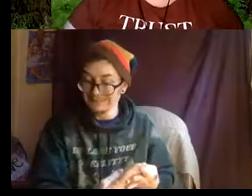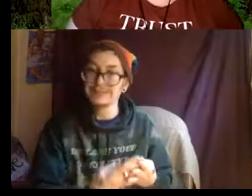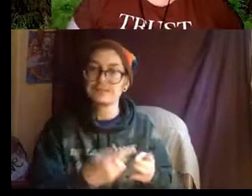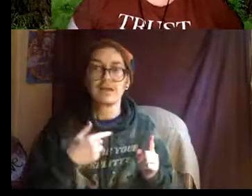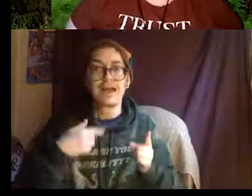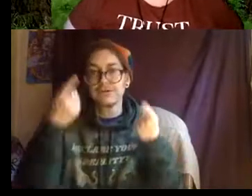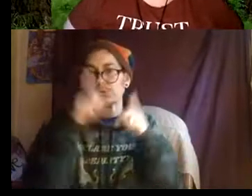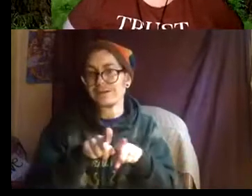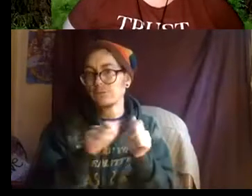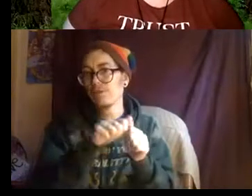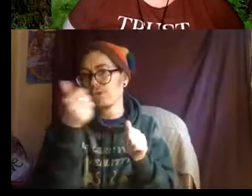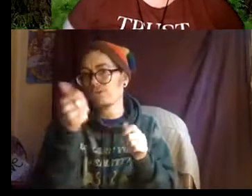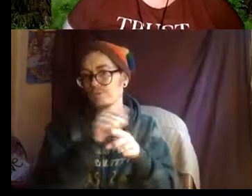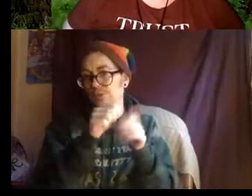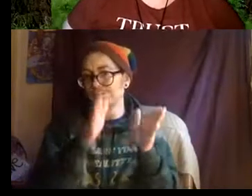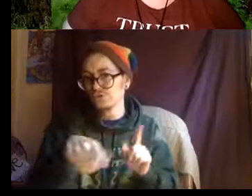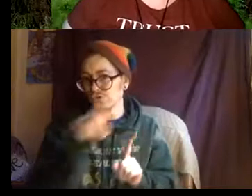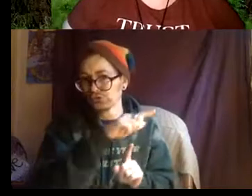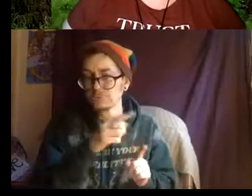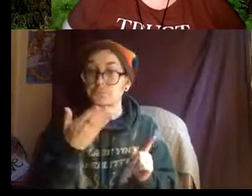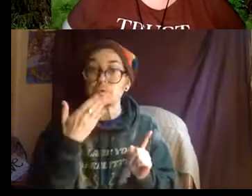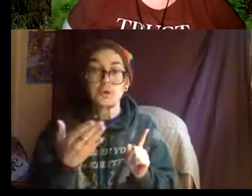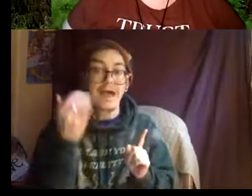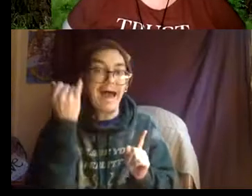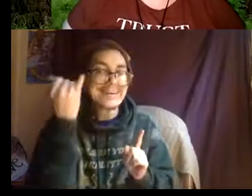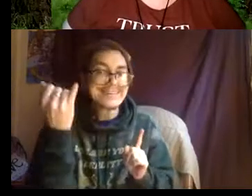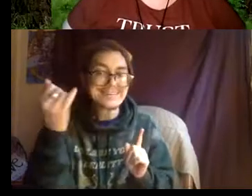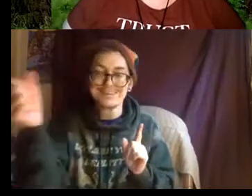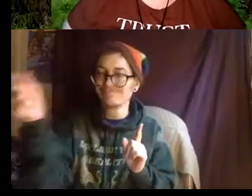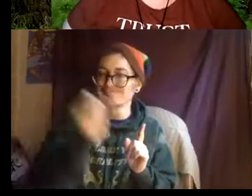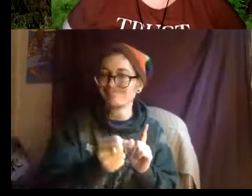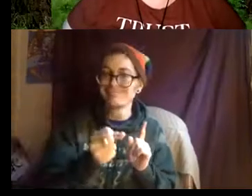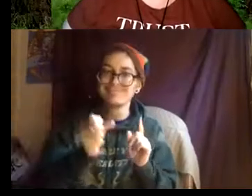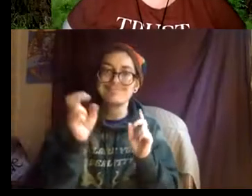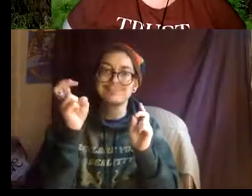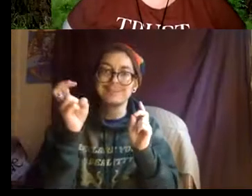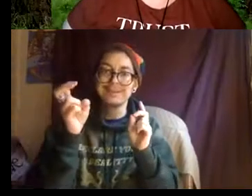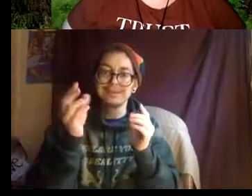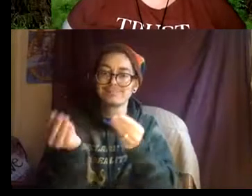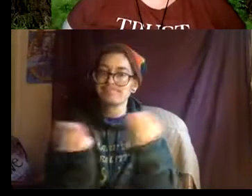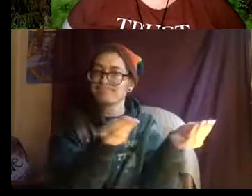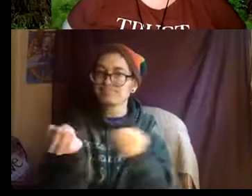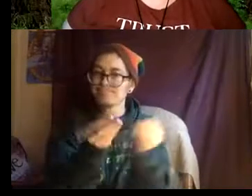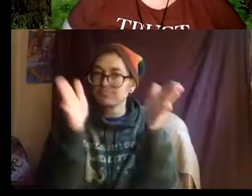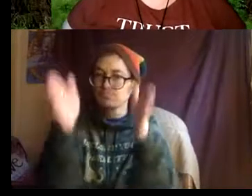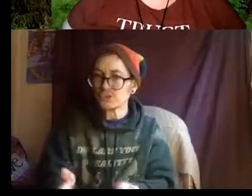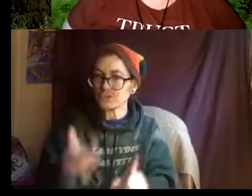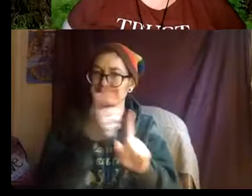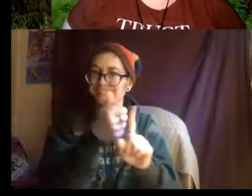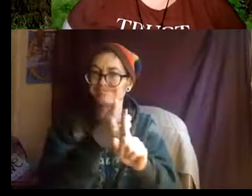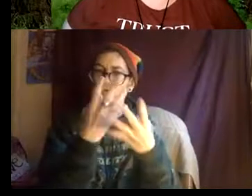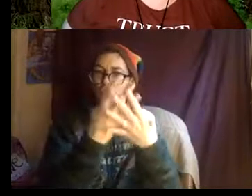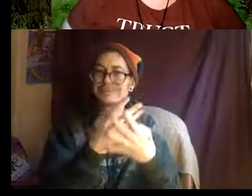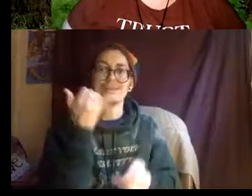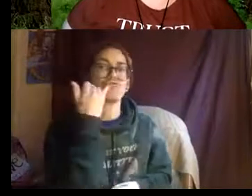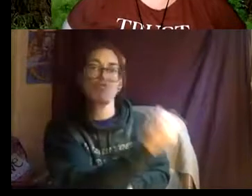The filtering of boundaries. I agree with the other practitioners we've heard tonight, that idea of maybe bringing in